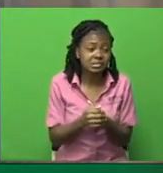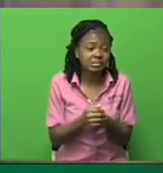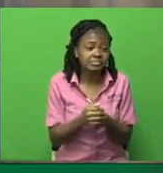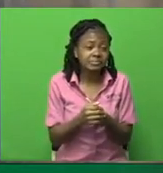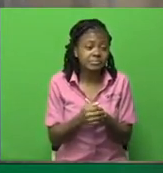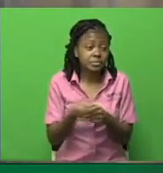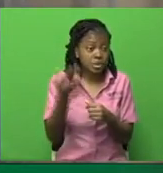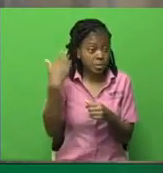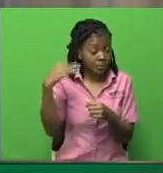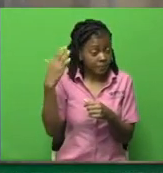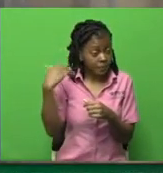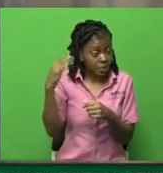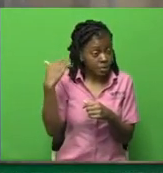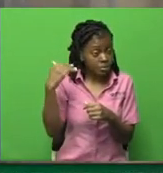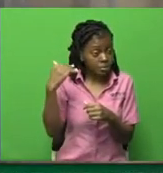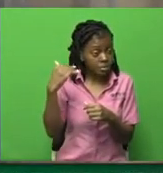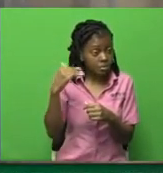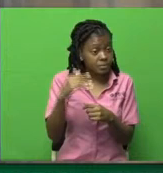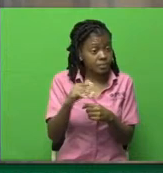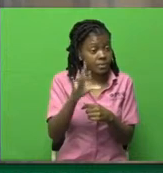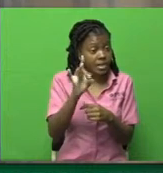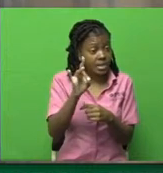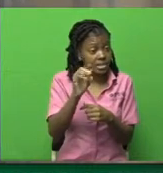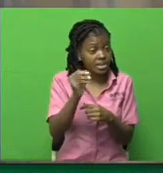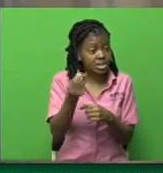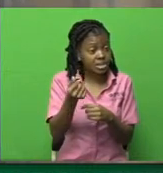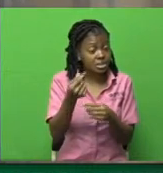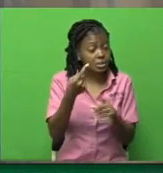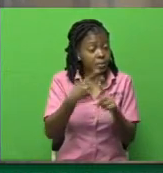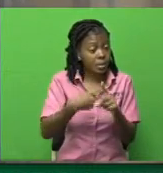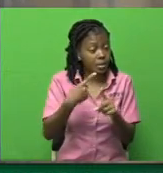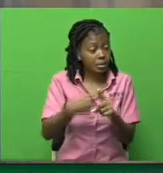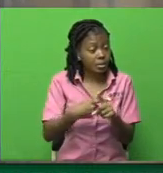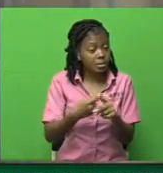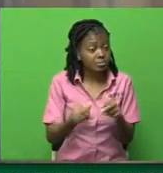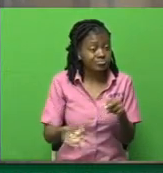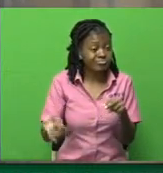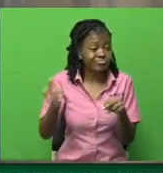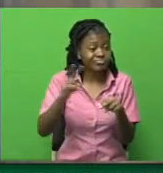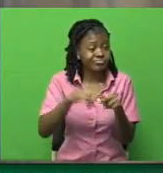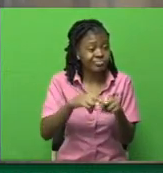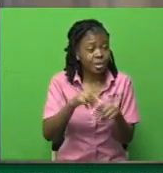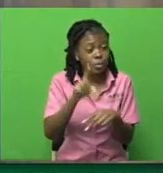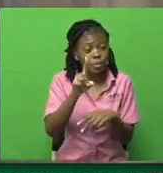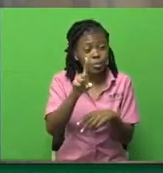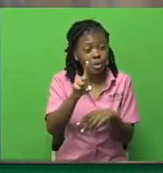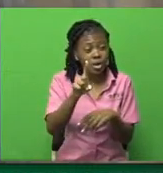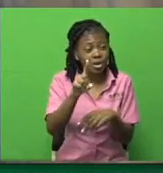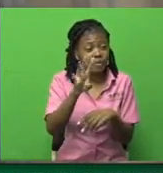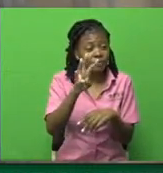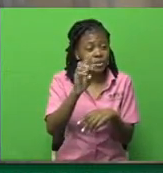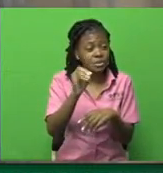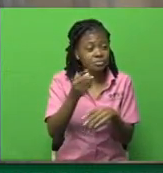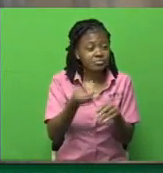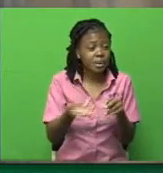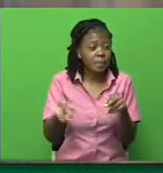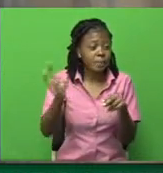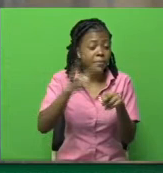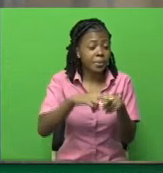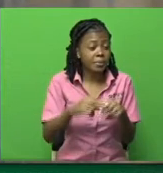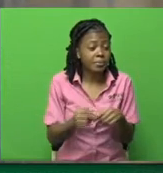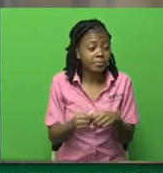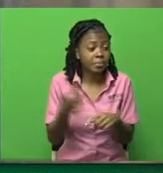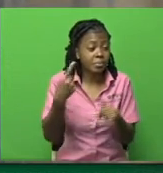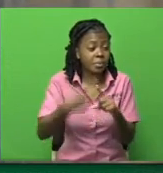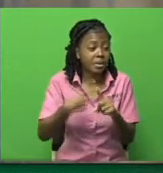month to one thousand fifty eight dollars per month an increase of 240 every month this year now we must